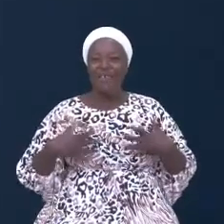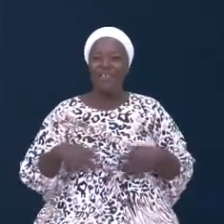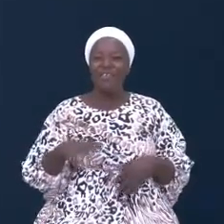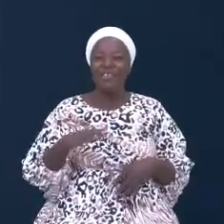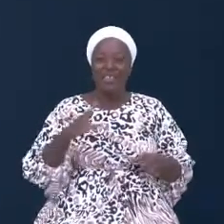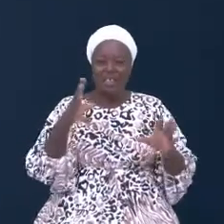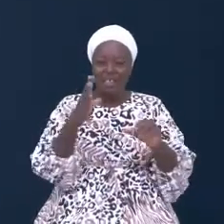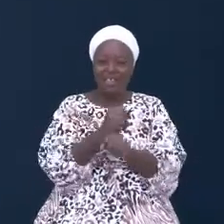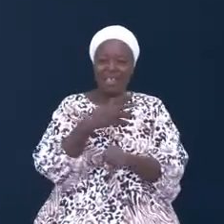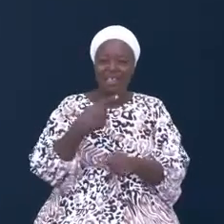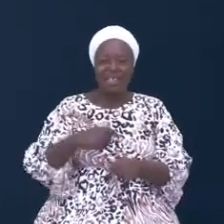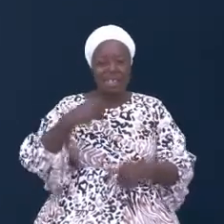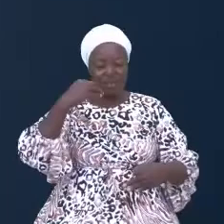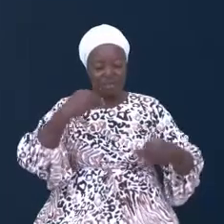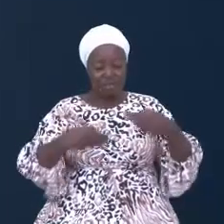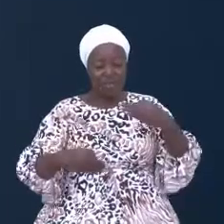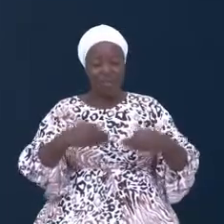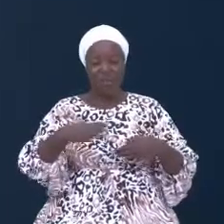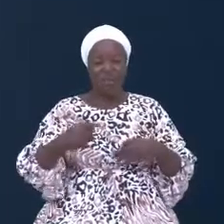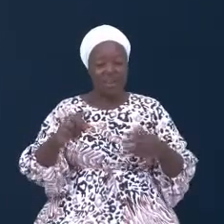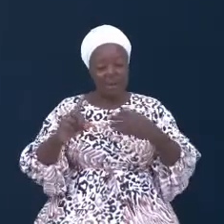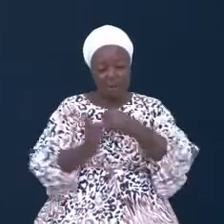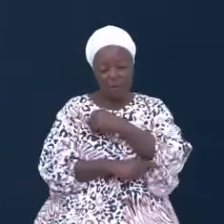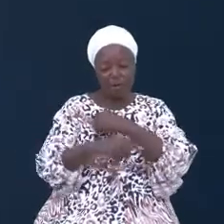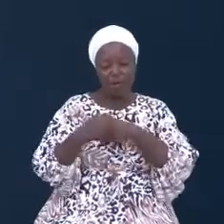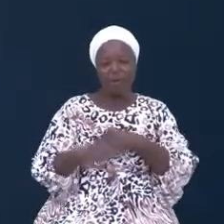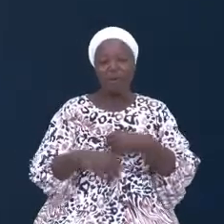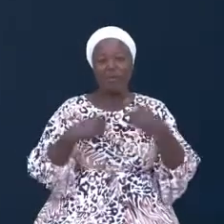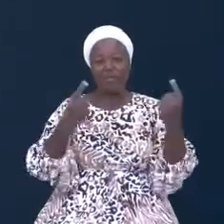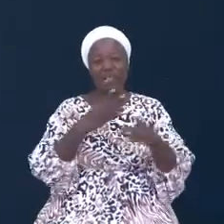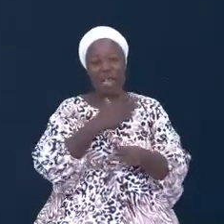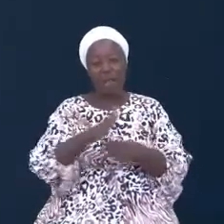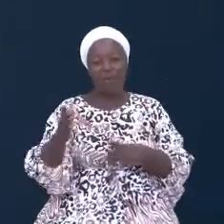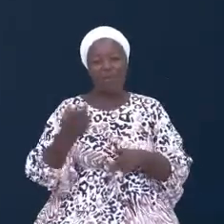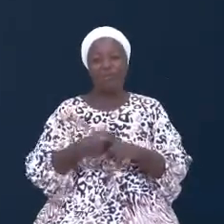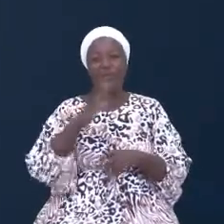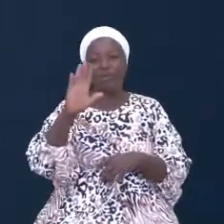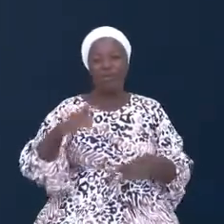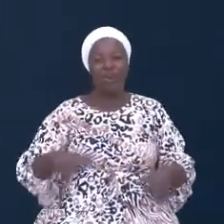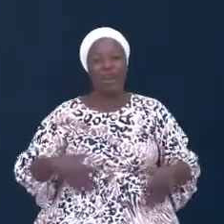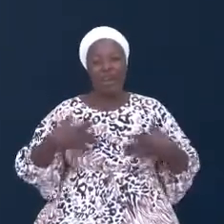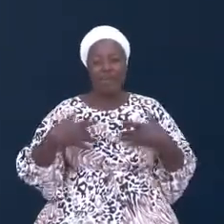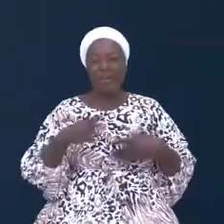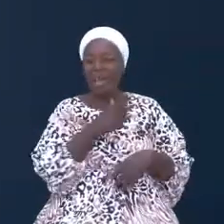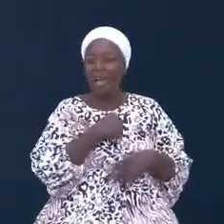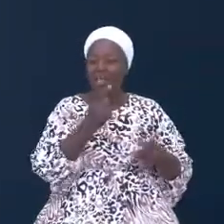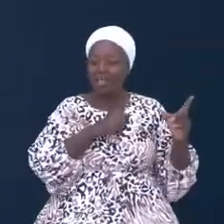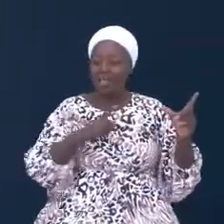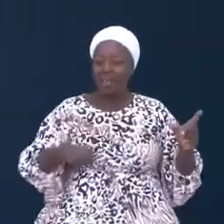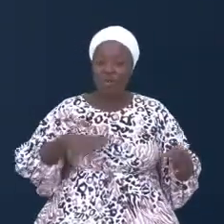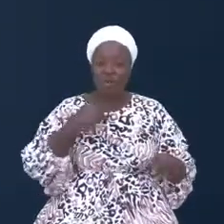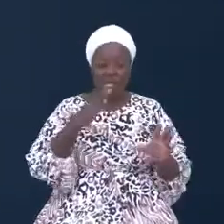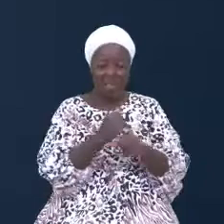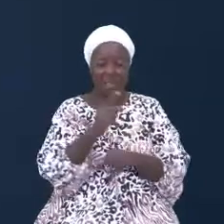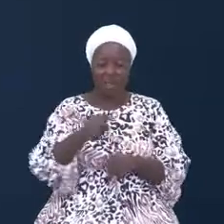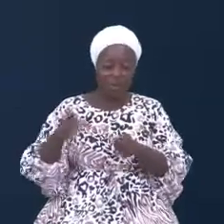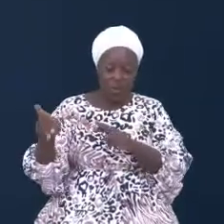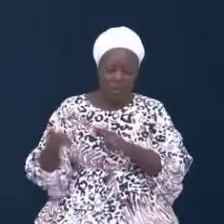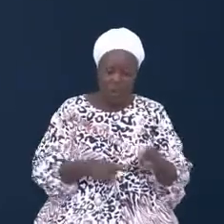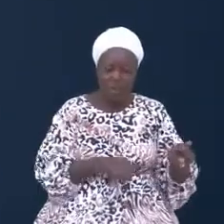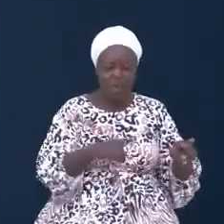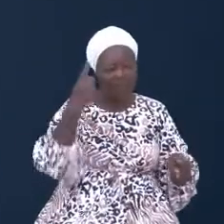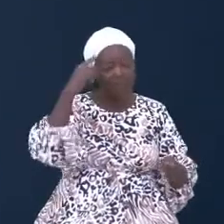the judgment, the punishment of sin away from your life, and the Lord will get you ready